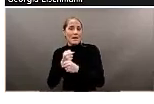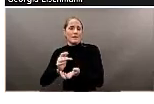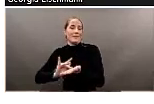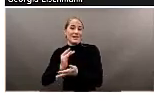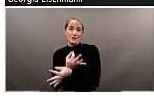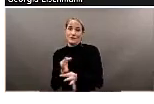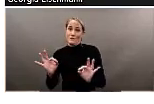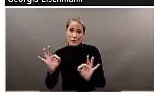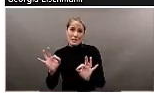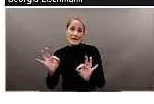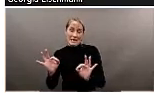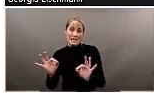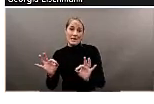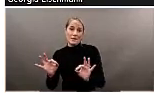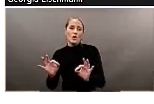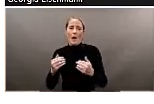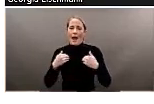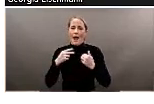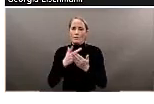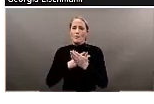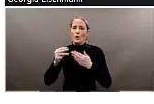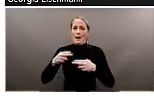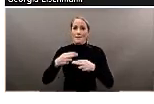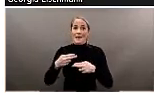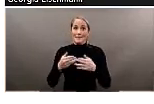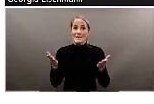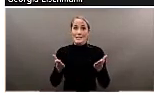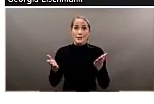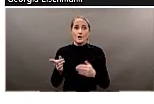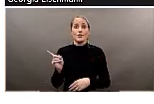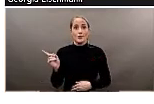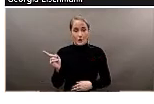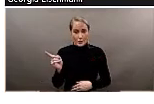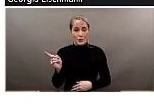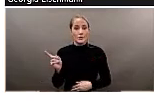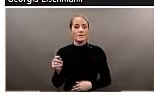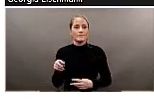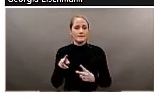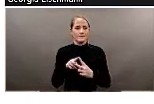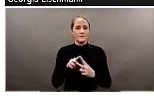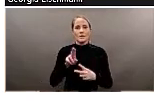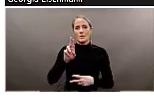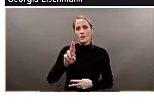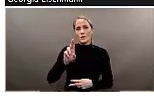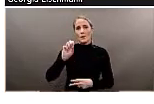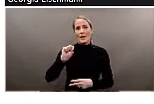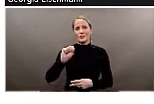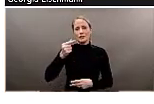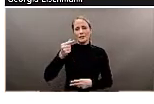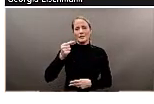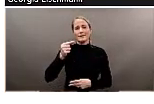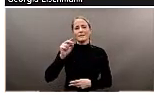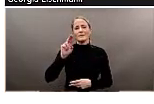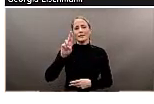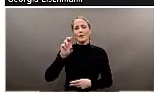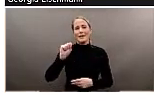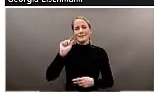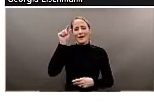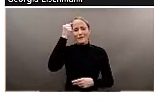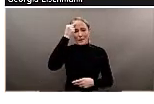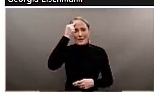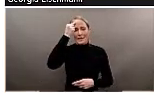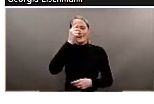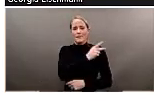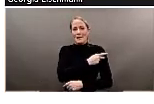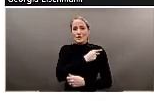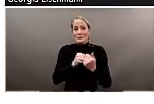provide Paxlovid at no cost to the patient. These programs are listed here. So you'll see that the USG, which stands